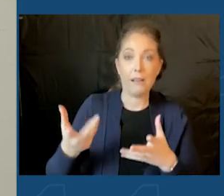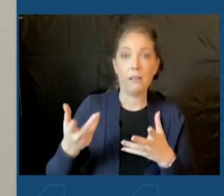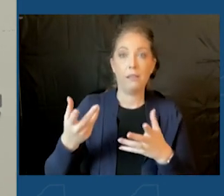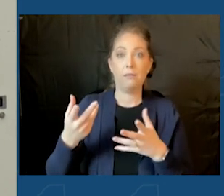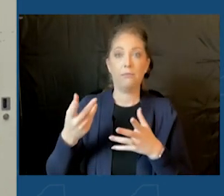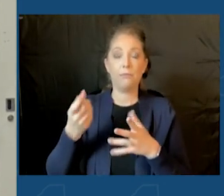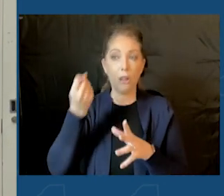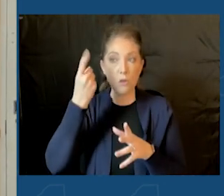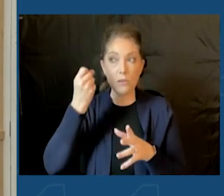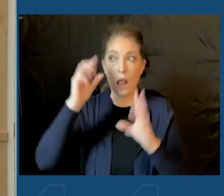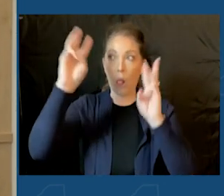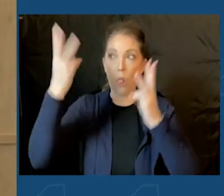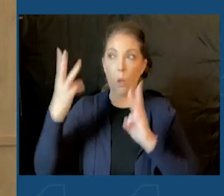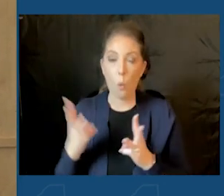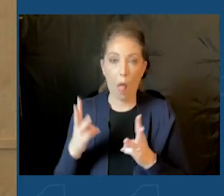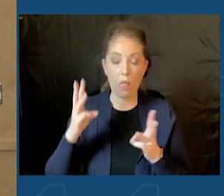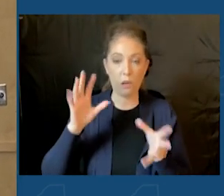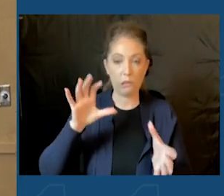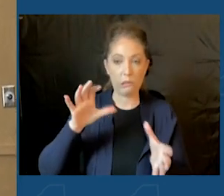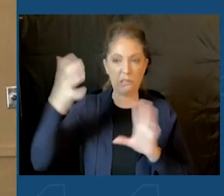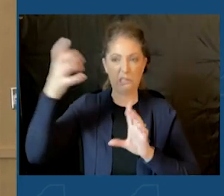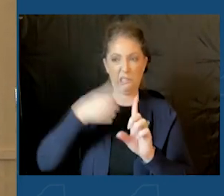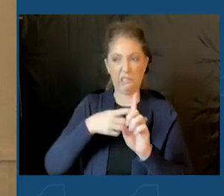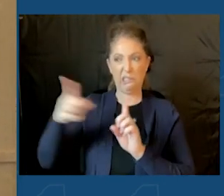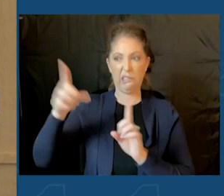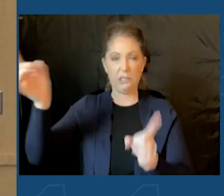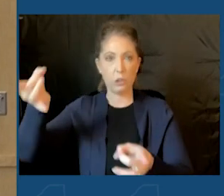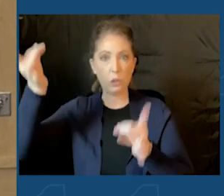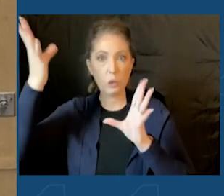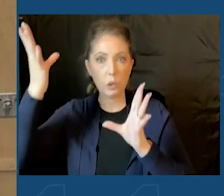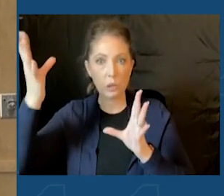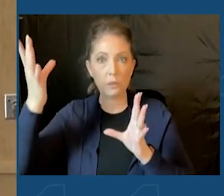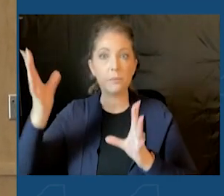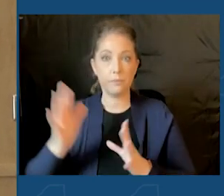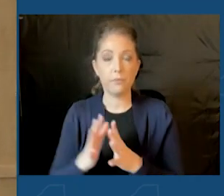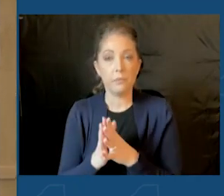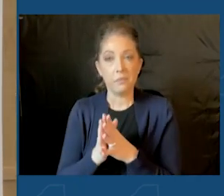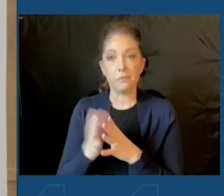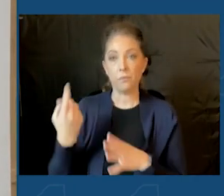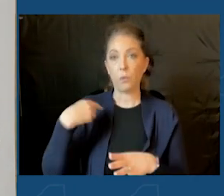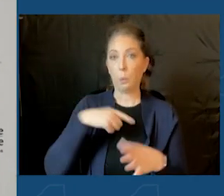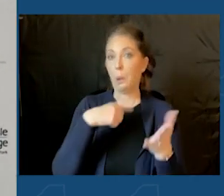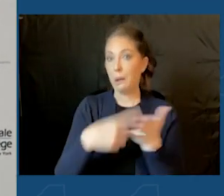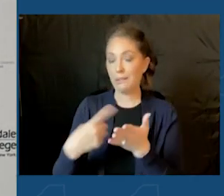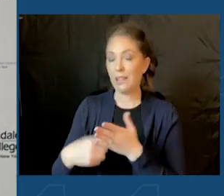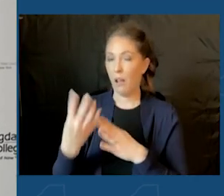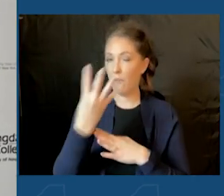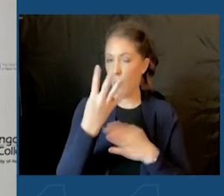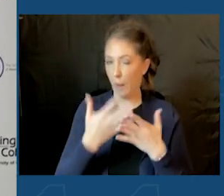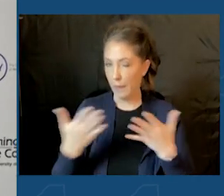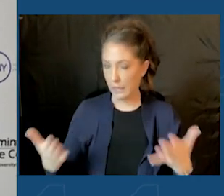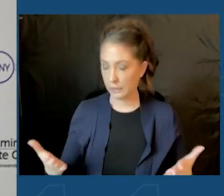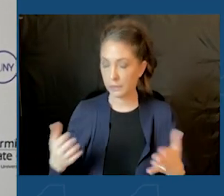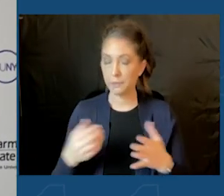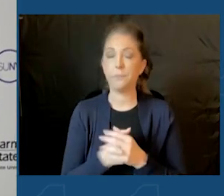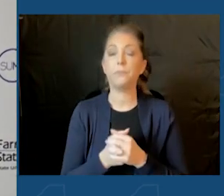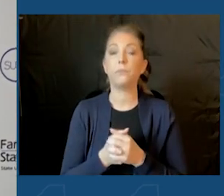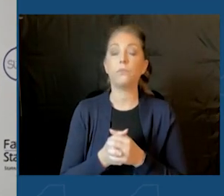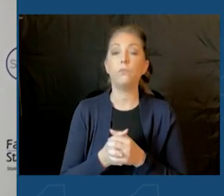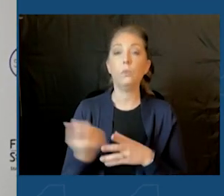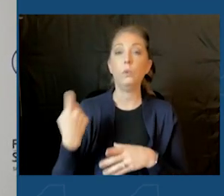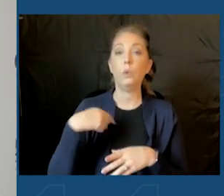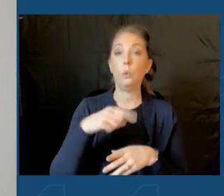extreme. That really has meant 4 things. The first, and this is what we were talking about today, is that we've had to